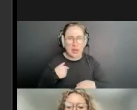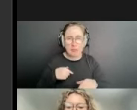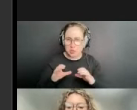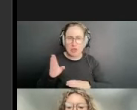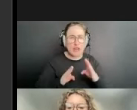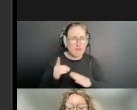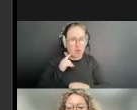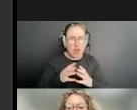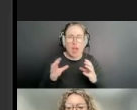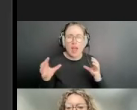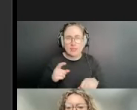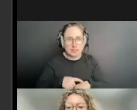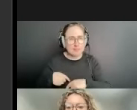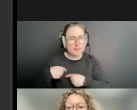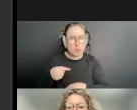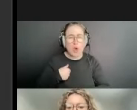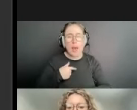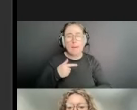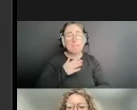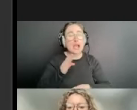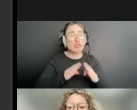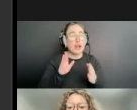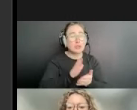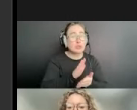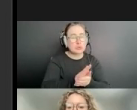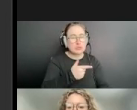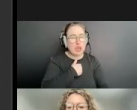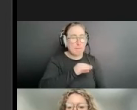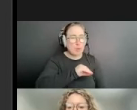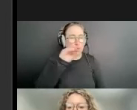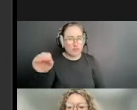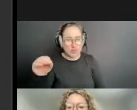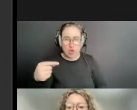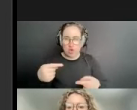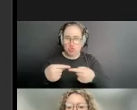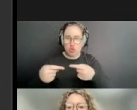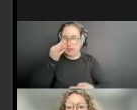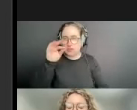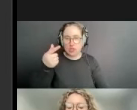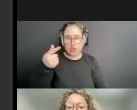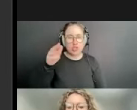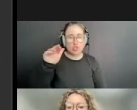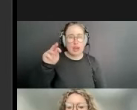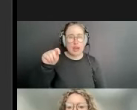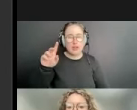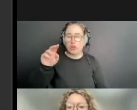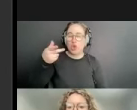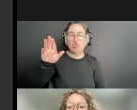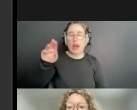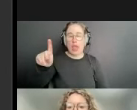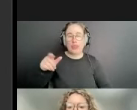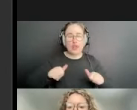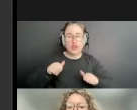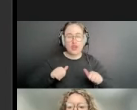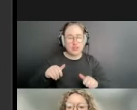I moved my karate school right across from Grand Theater. So that place got too small. Then I had to have a bigger place,